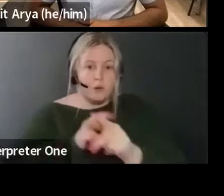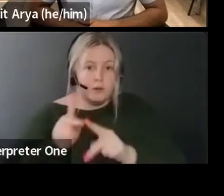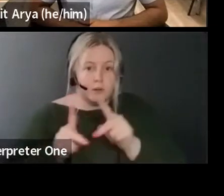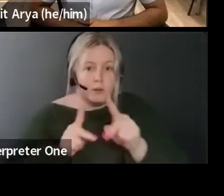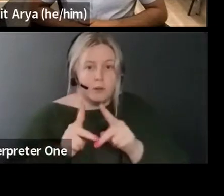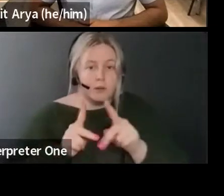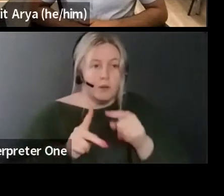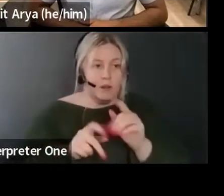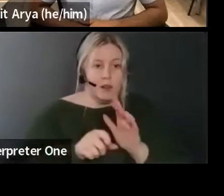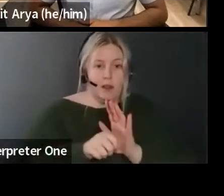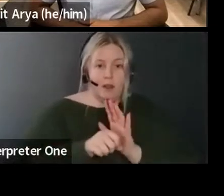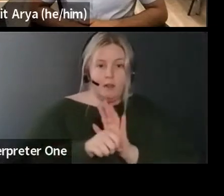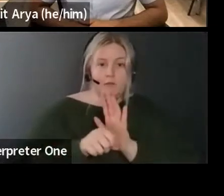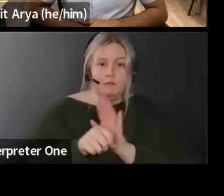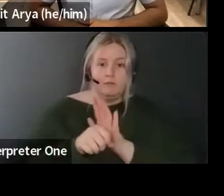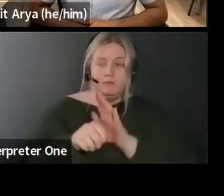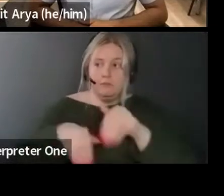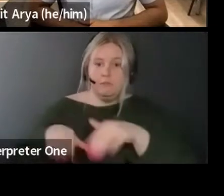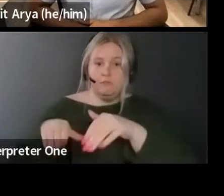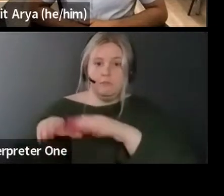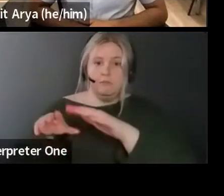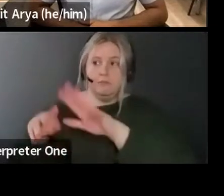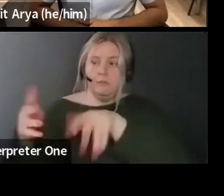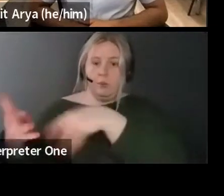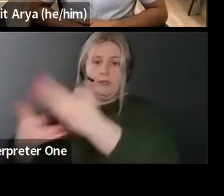them through the revolving door of the prison,